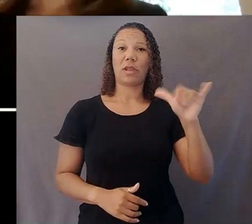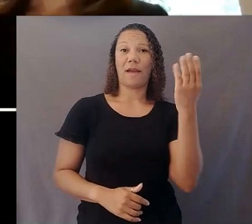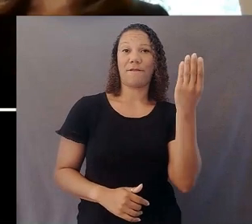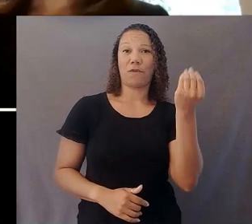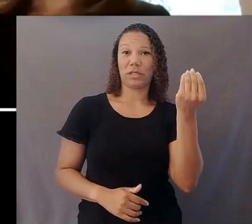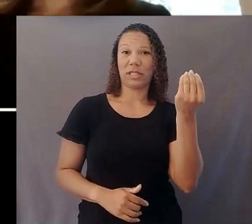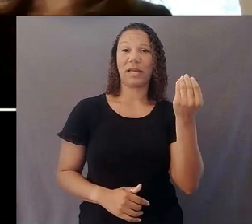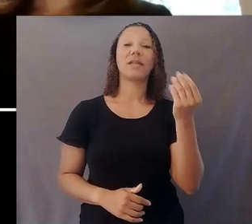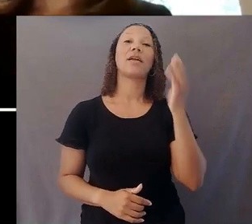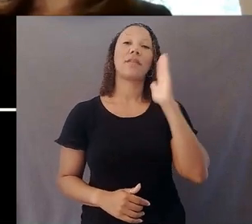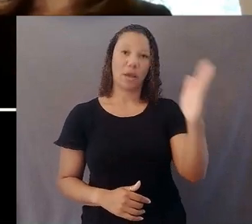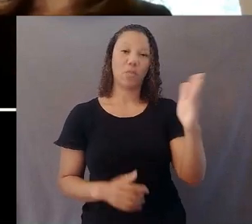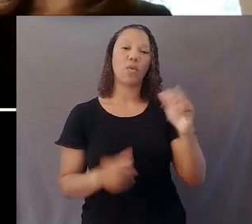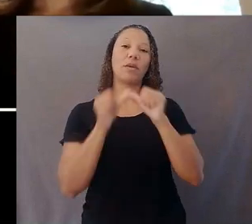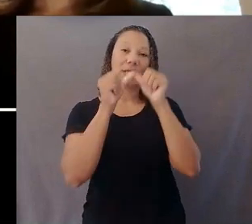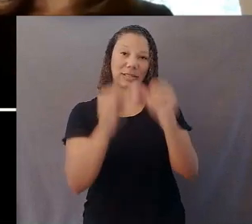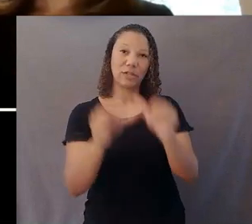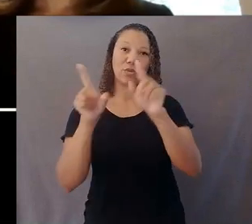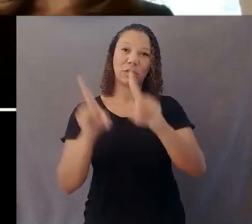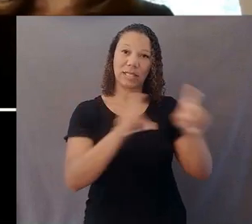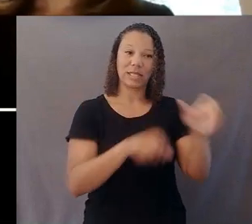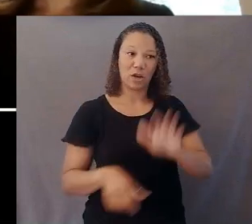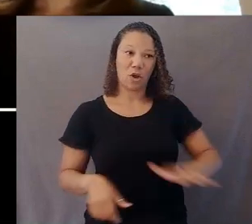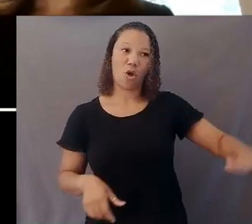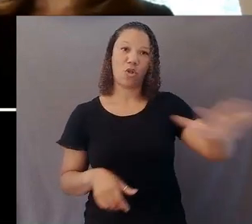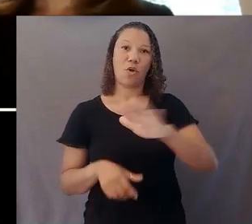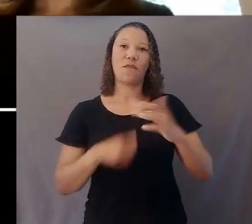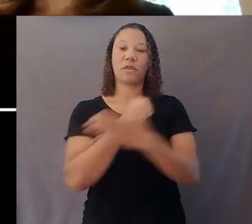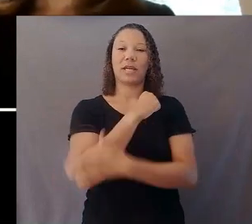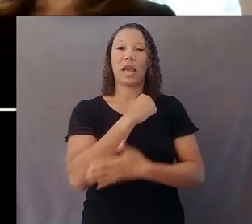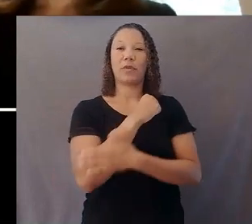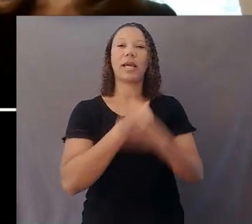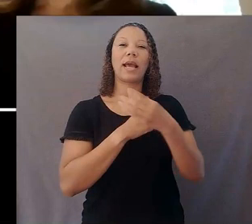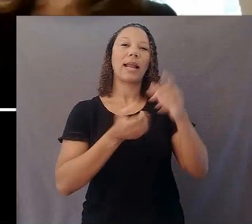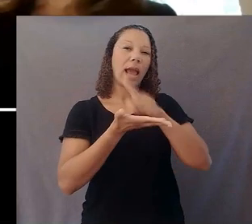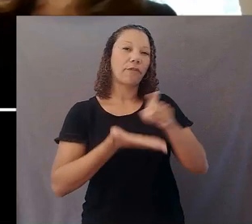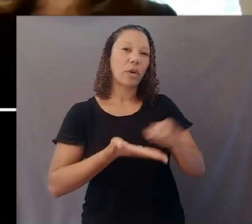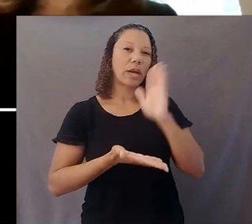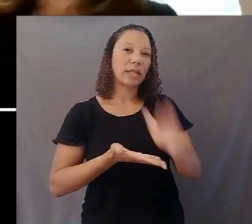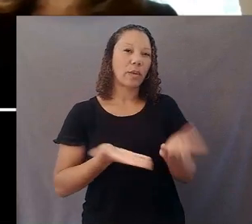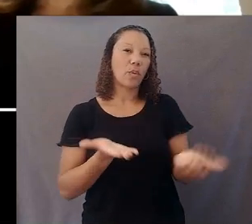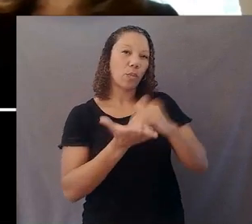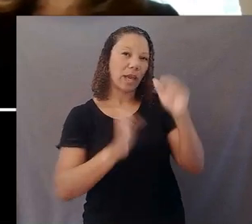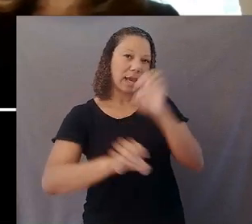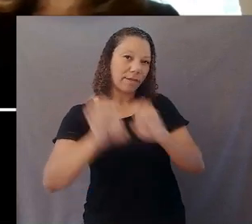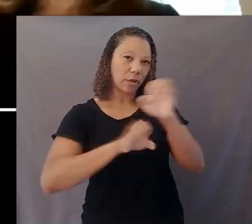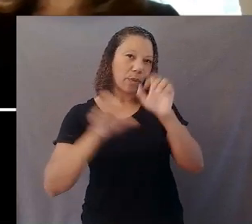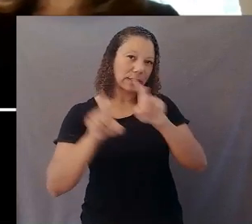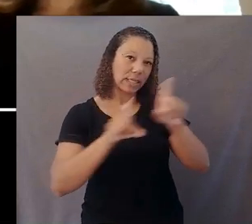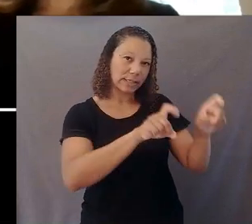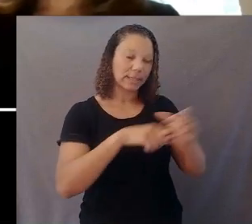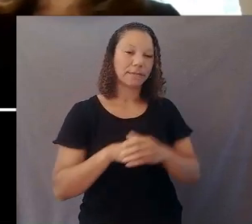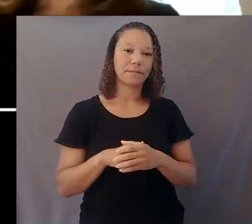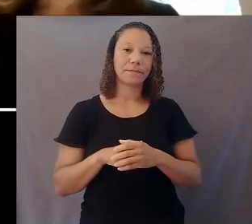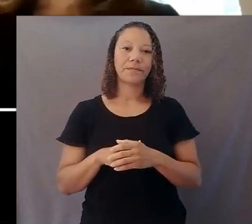will resume throughout the county and will be reassessed on a weekly basis. That's right. The county also amended their public